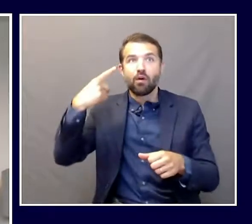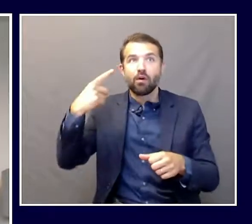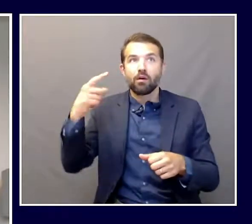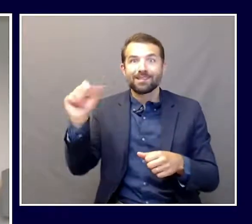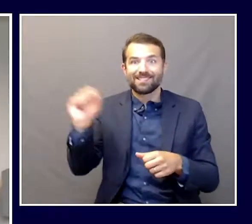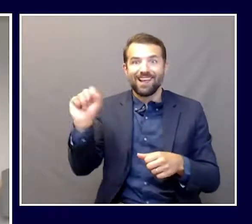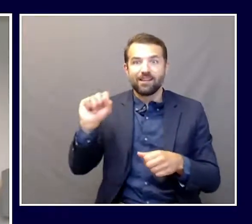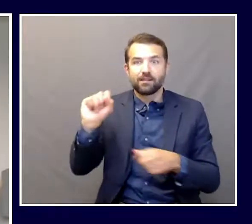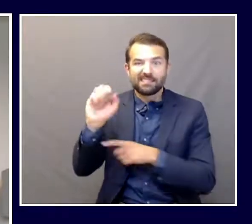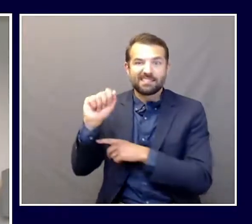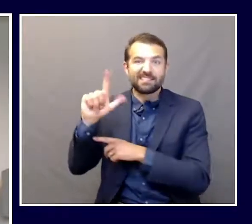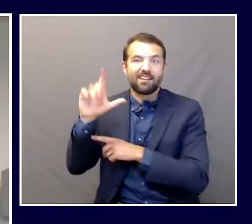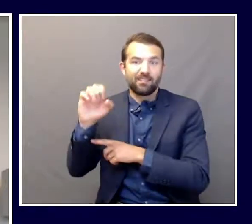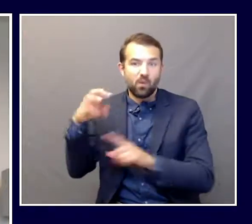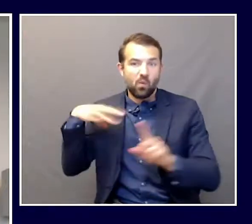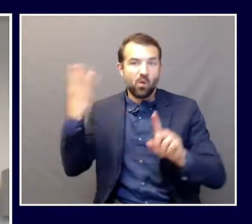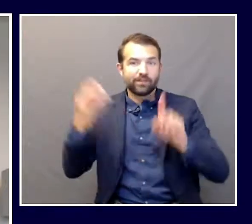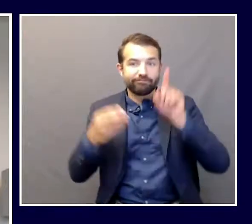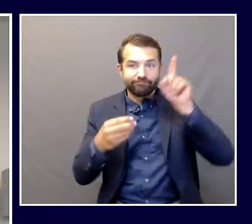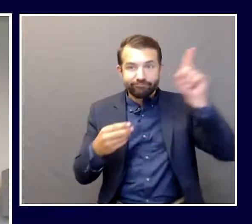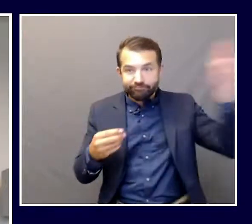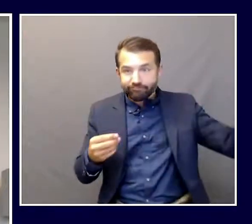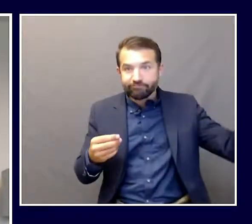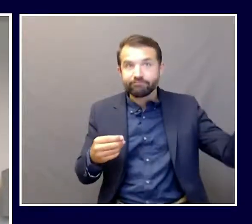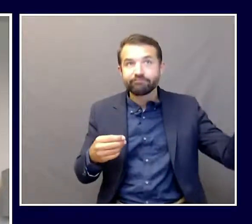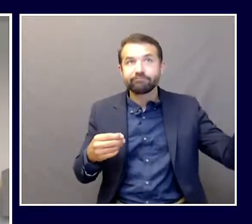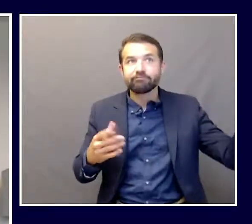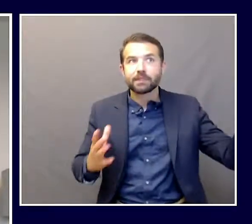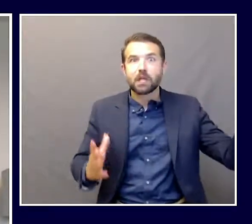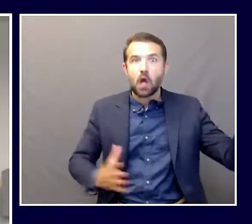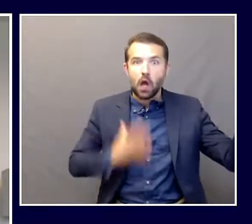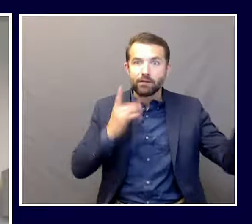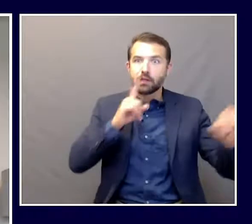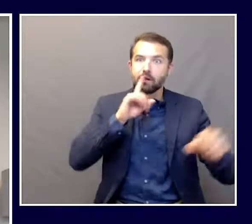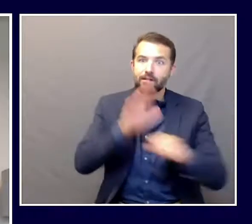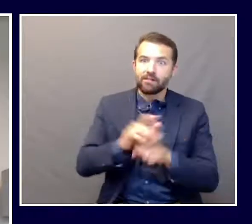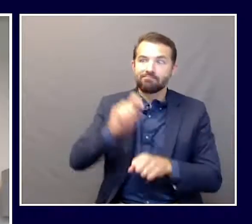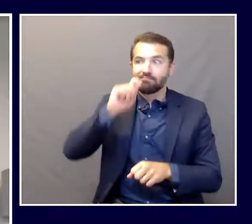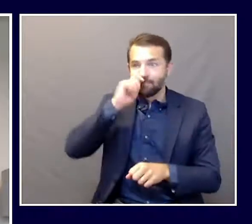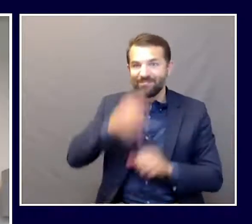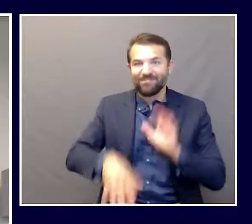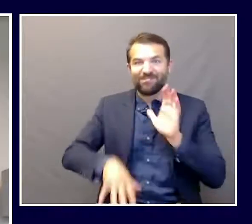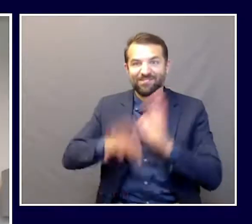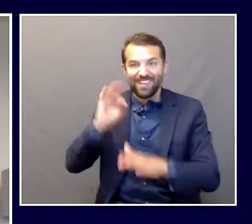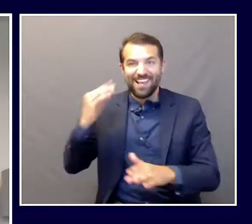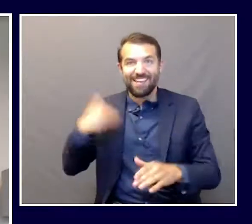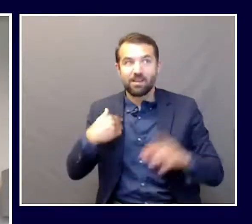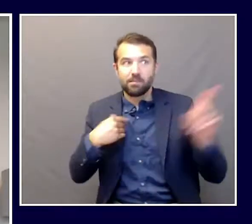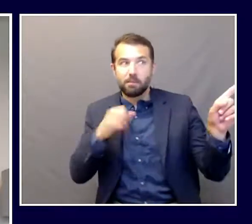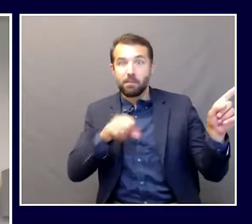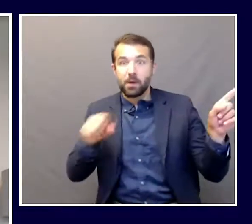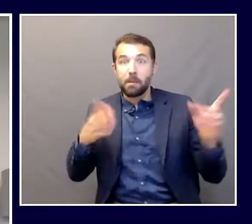that is the question. Here in Maine, our first confirmed case was on March 13th. but is it possible that COVID existed here in